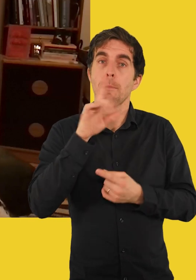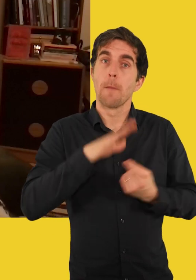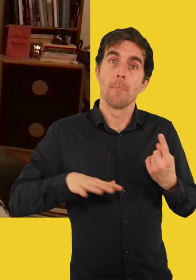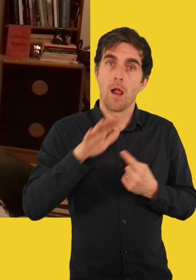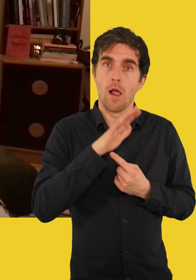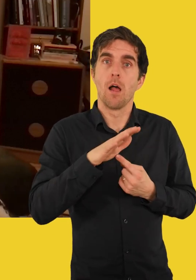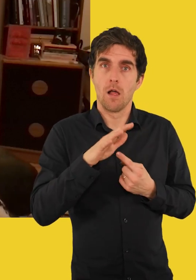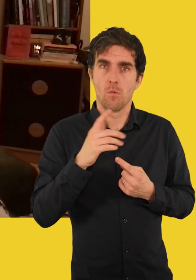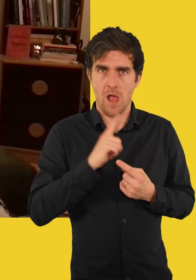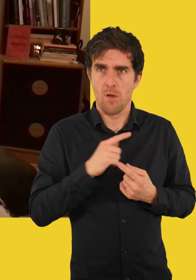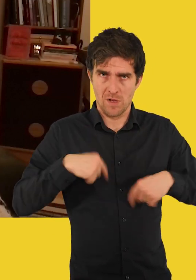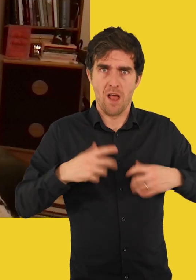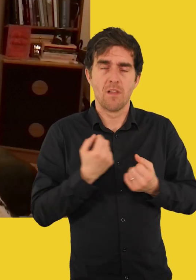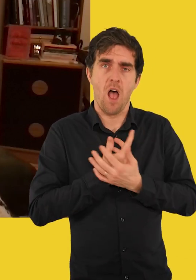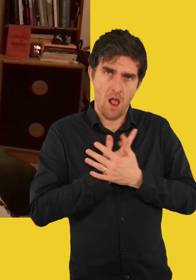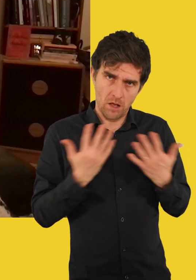resource people, because